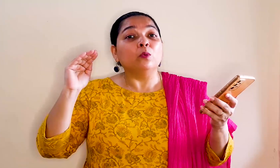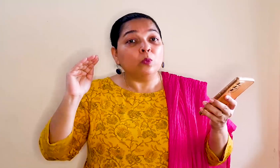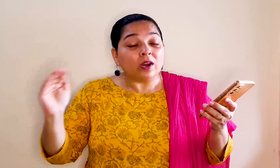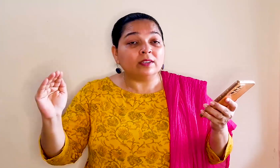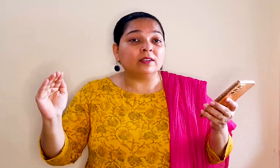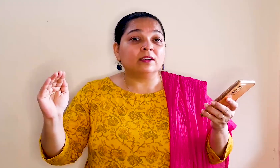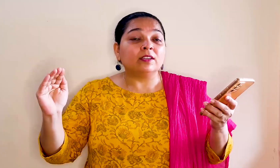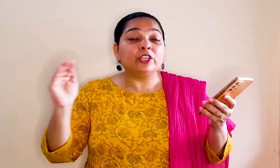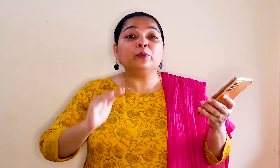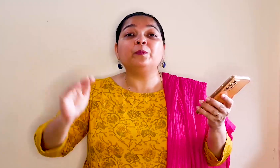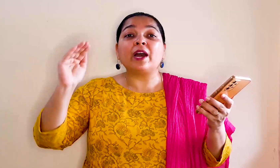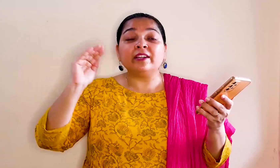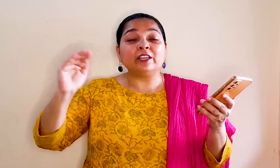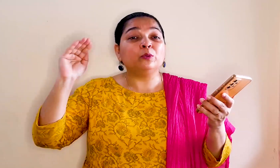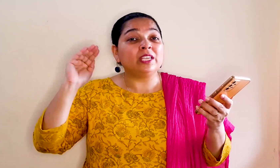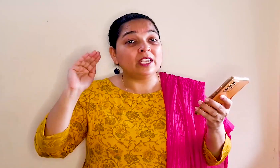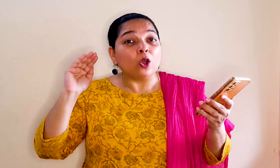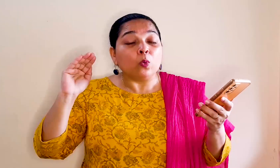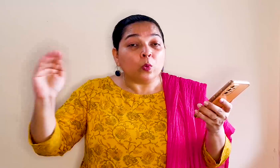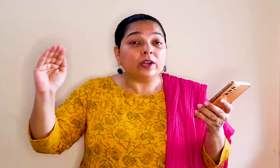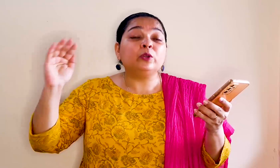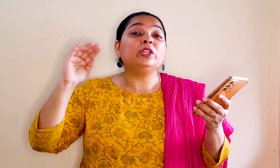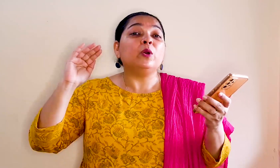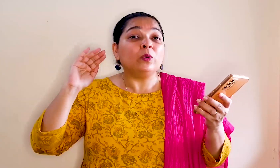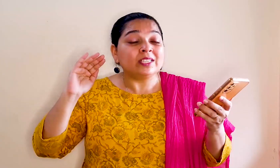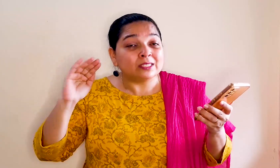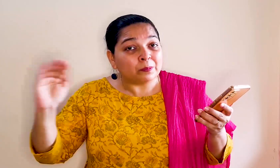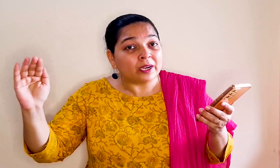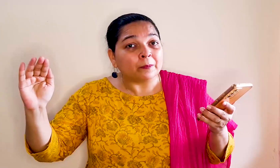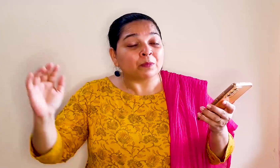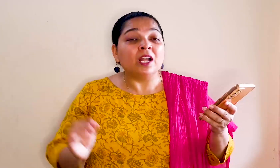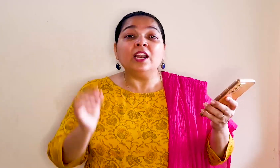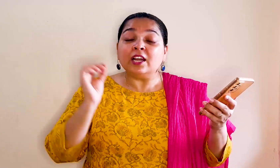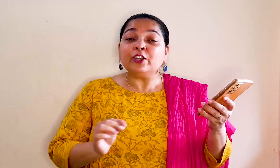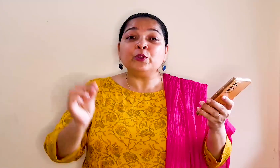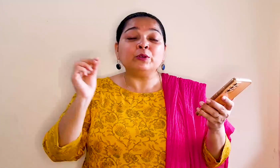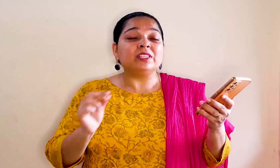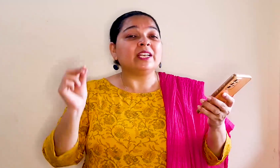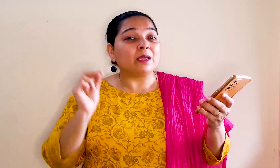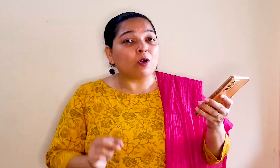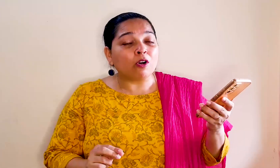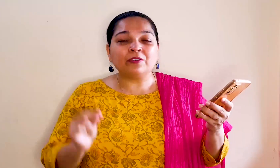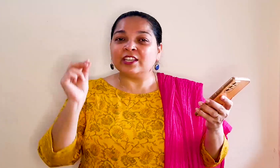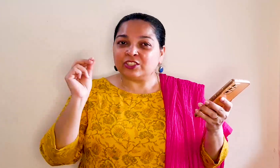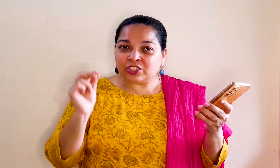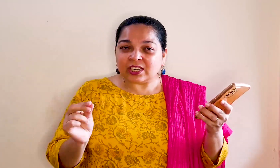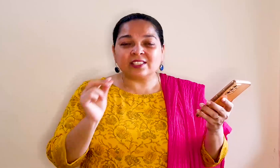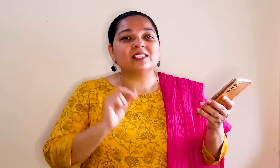the Word. Give priority to the Word, to the Holy Spirit. Learn to use the name